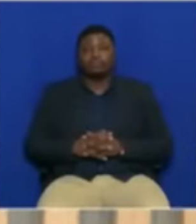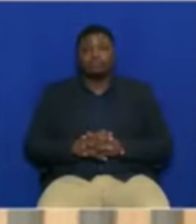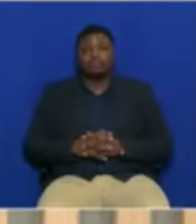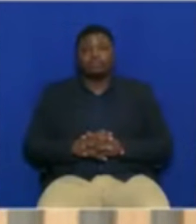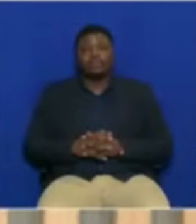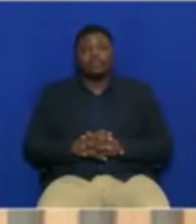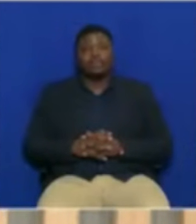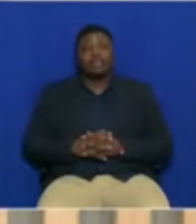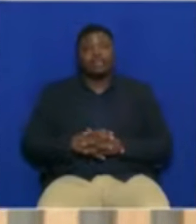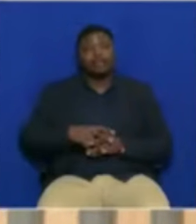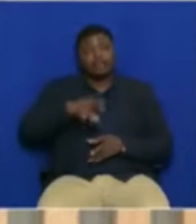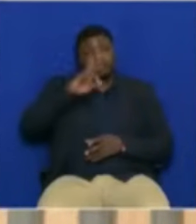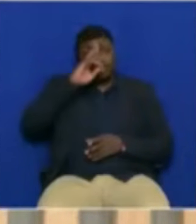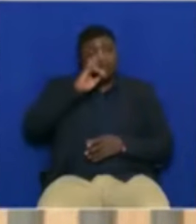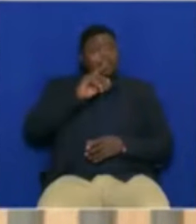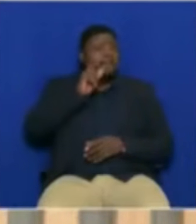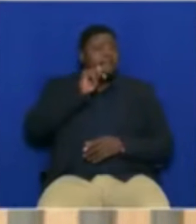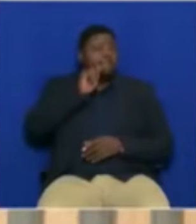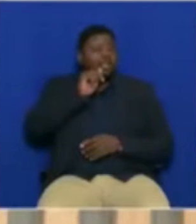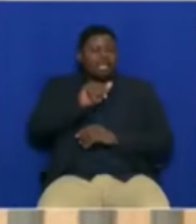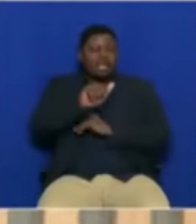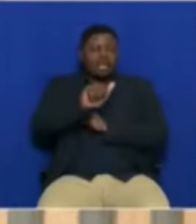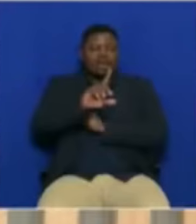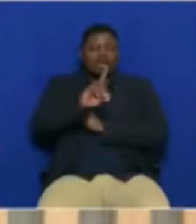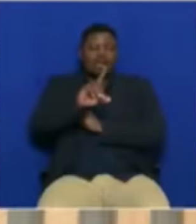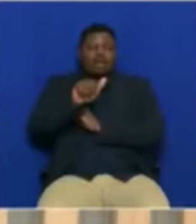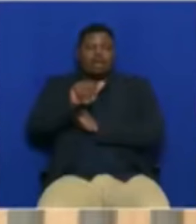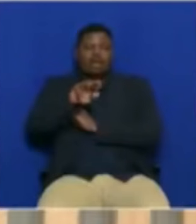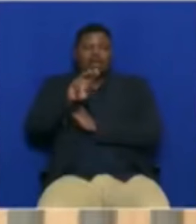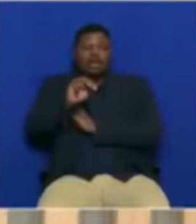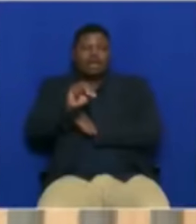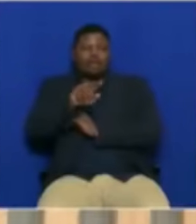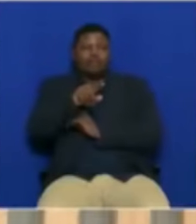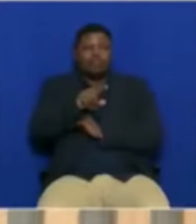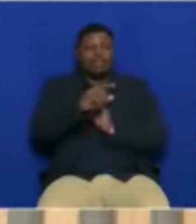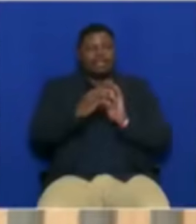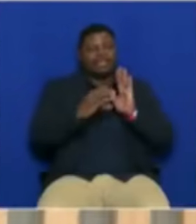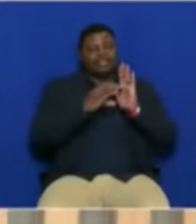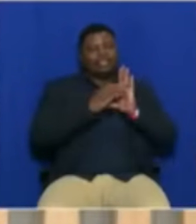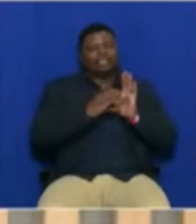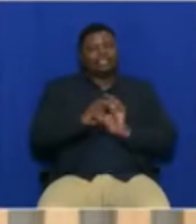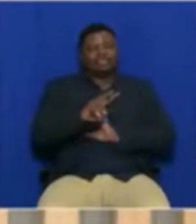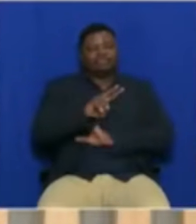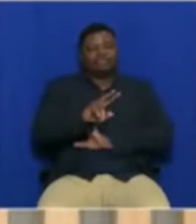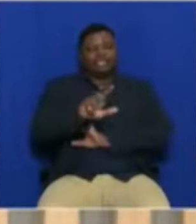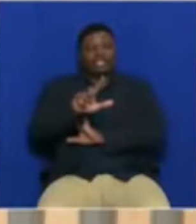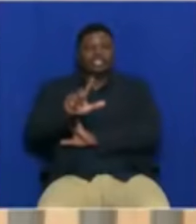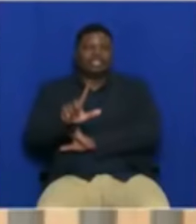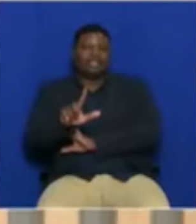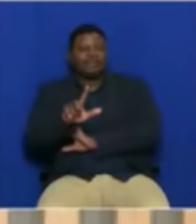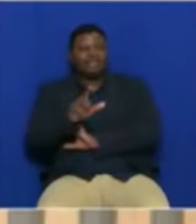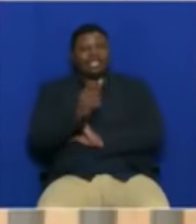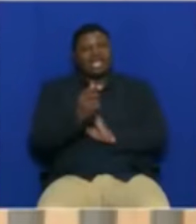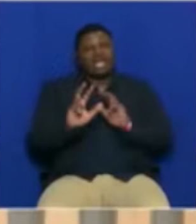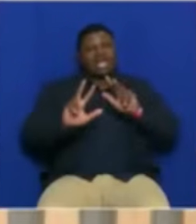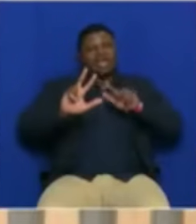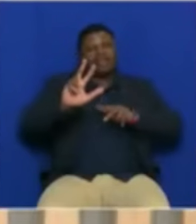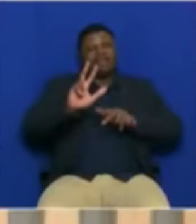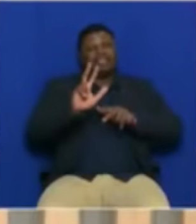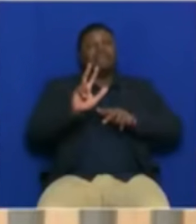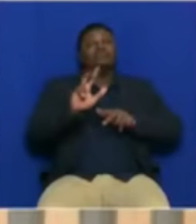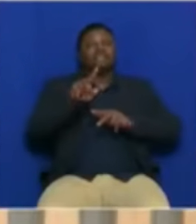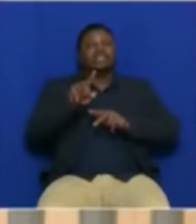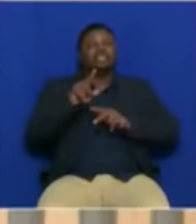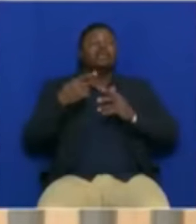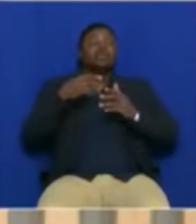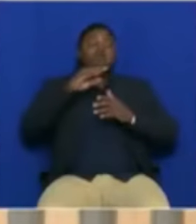Adams's Section 27 affidavit to know that he said he opened the dockets in Cape Town in October. That's